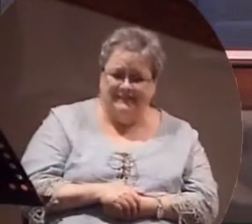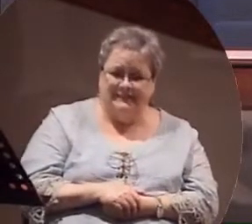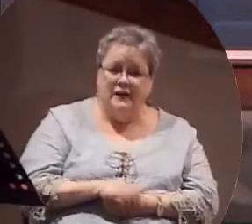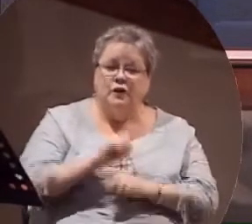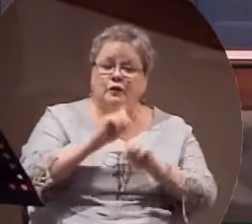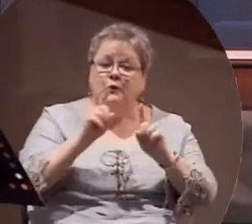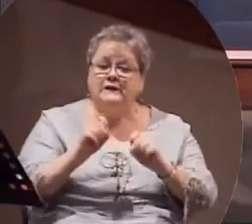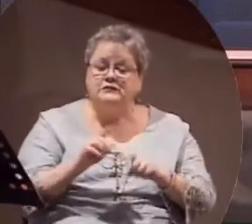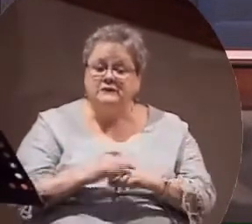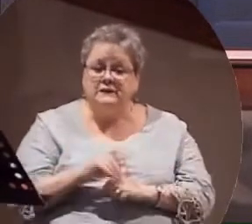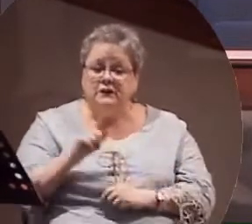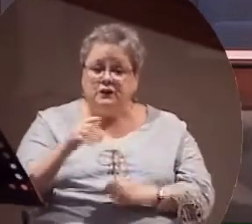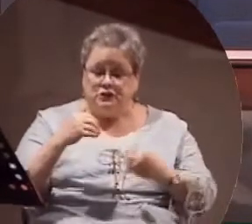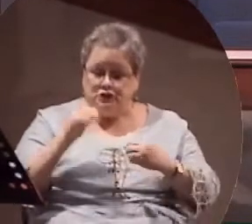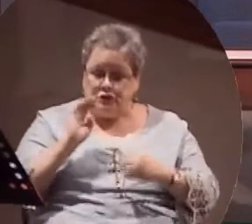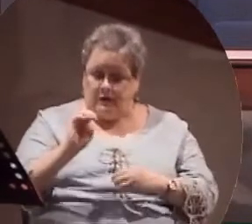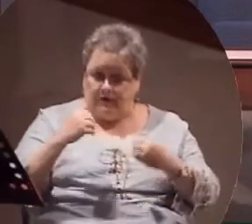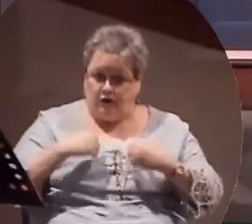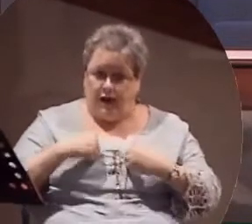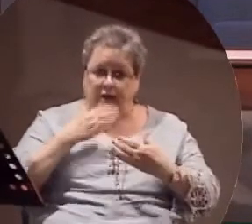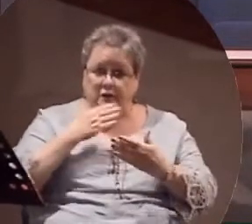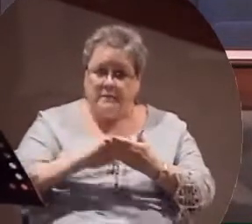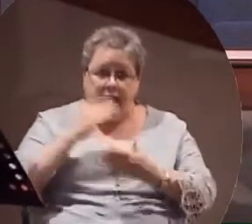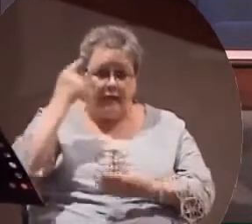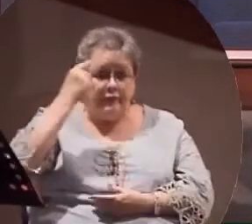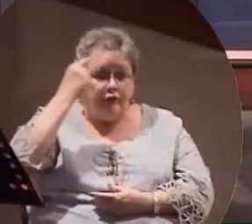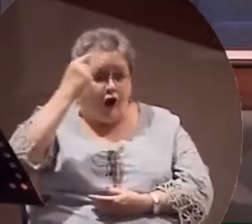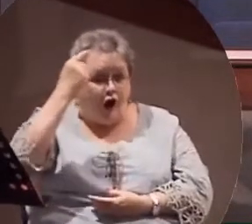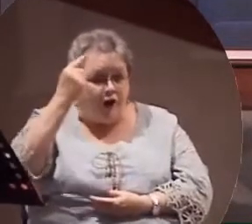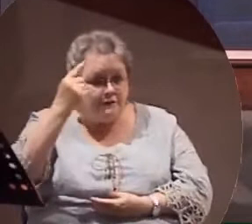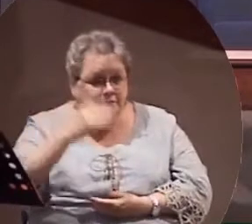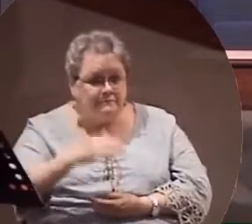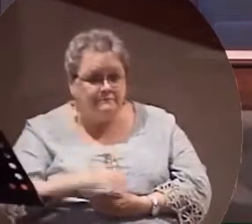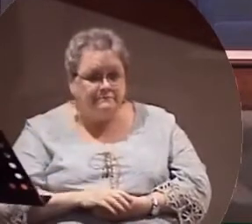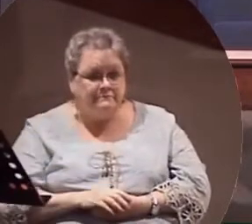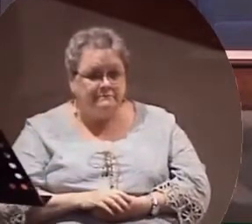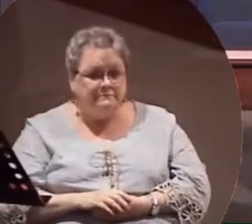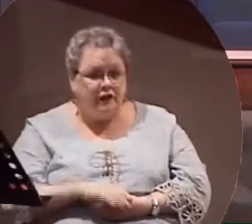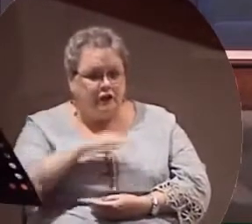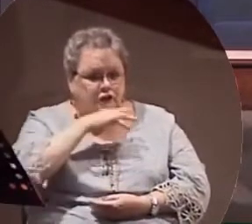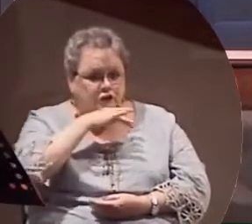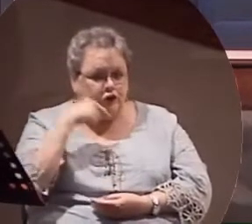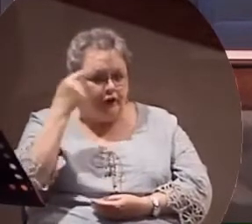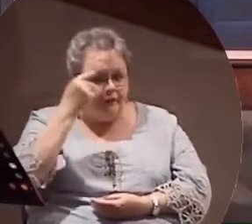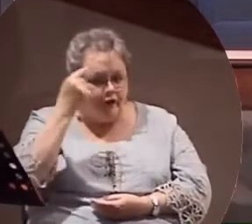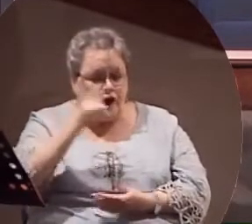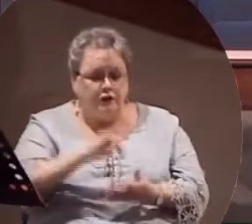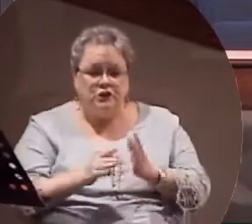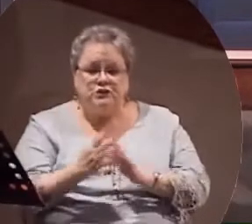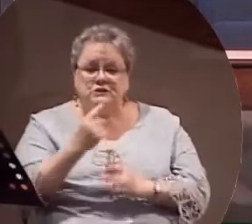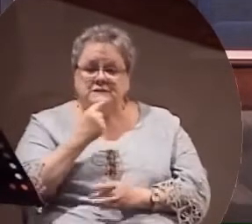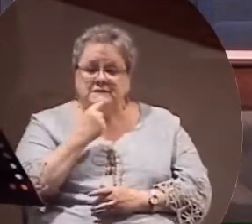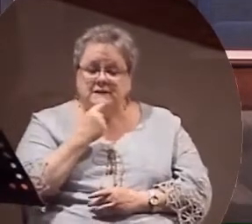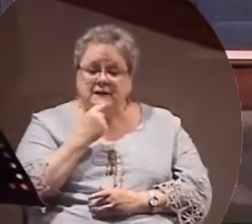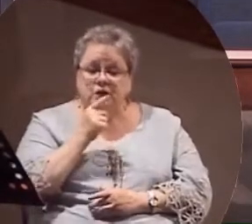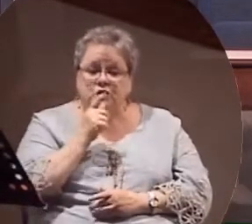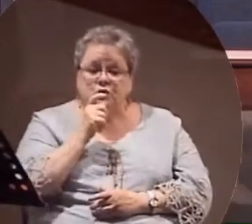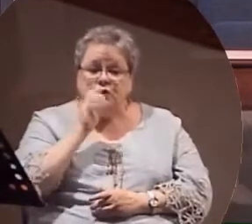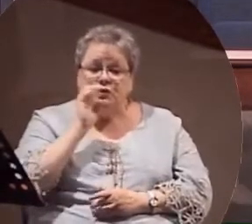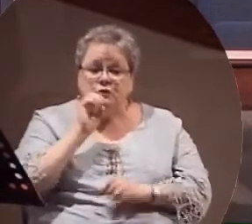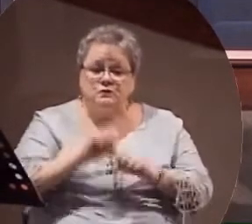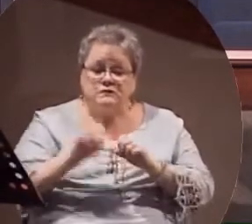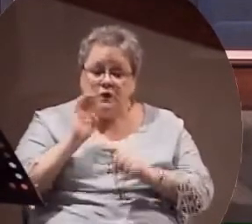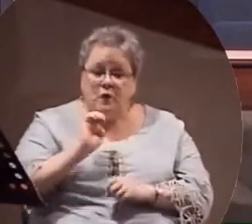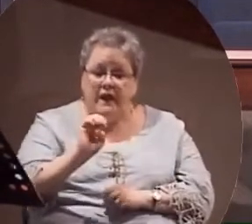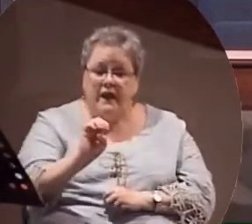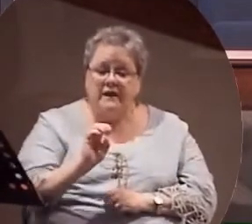question. You ever had a bad thought? Old stinking, dirty, bad thought? Jesus said, whosoever looketh on a man to lust after